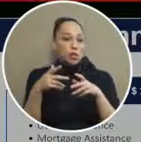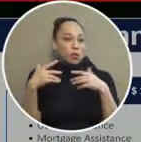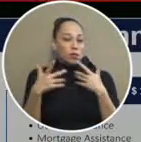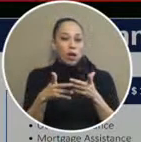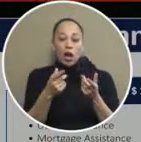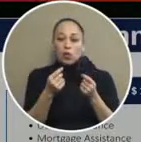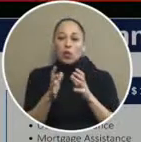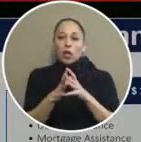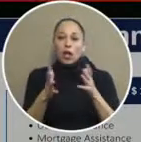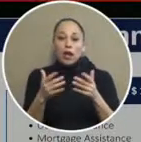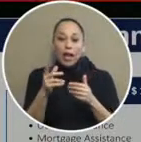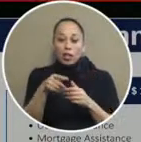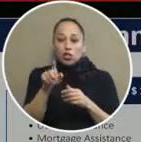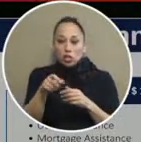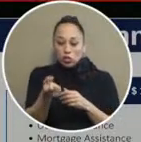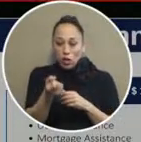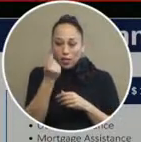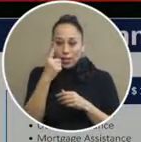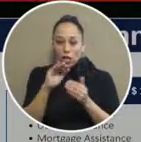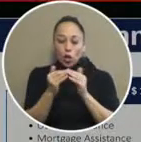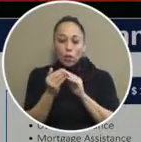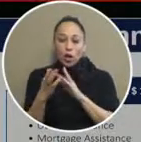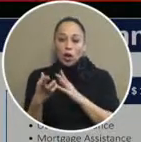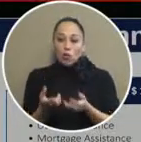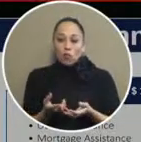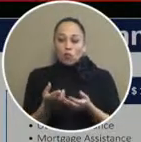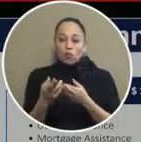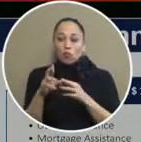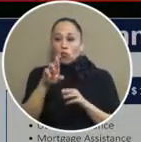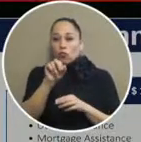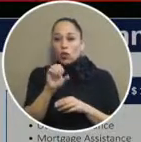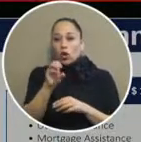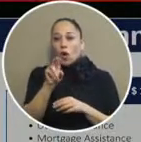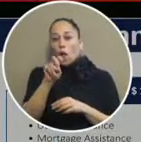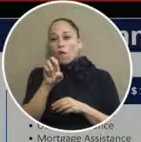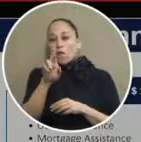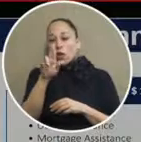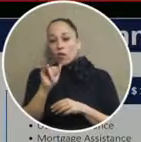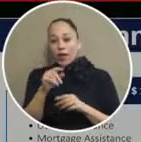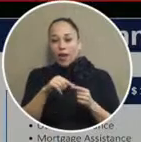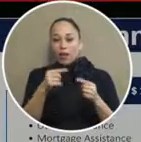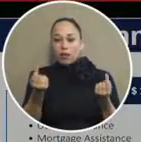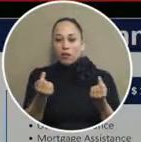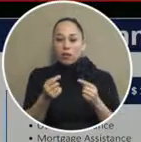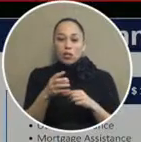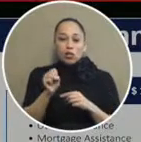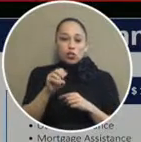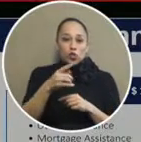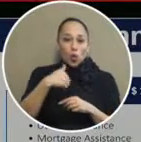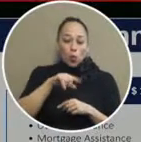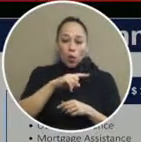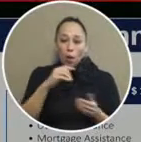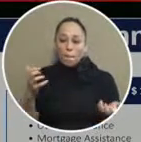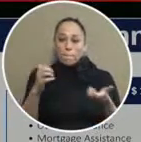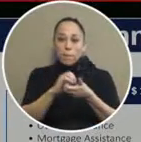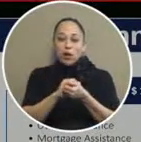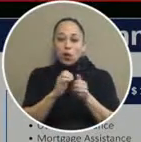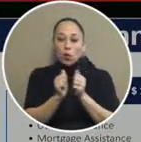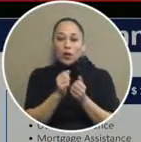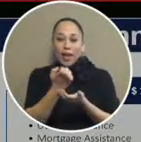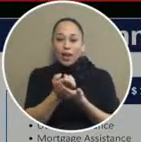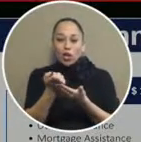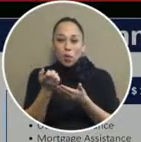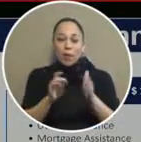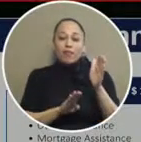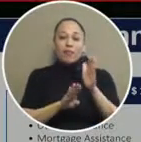we understand that community recovery is inextricably tied to economic recovery and vice versa. And so we've been partnering with economic